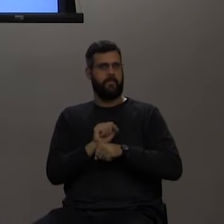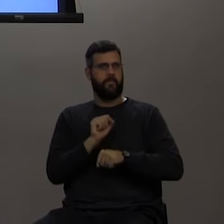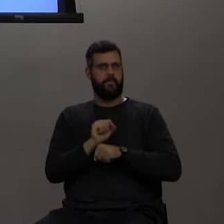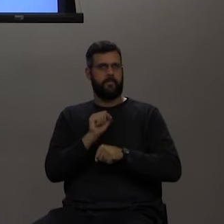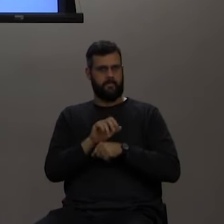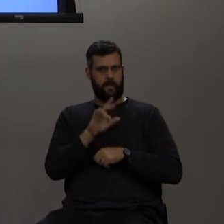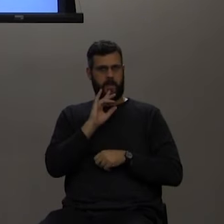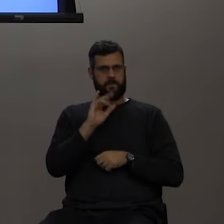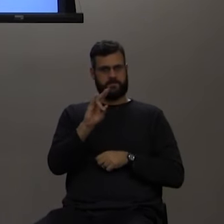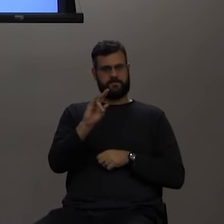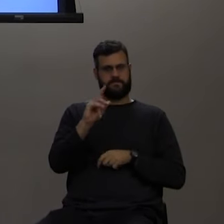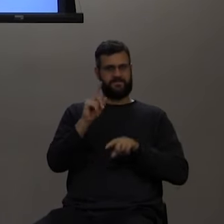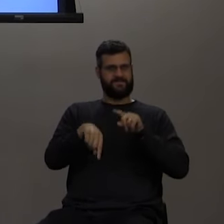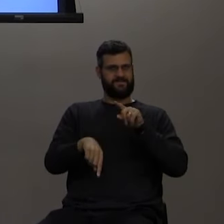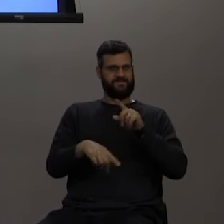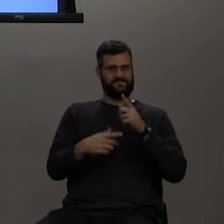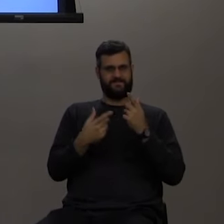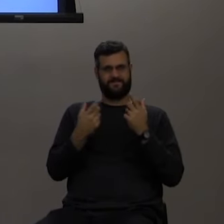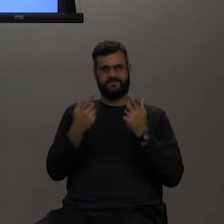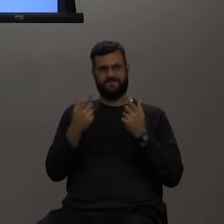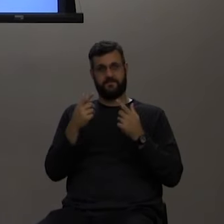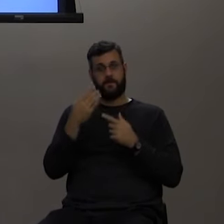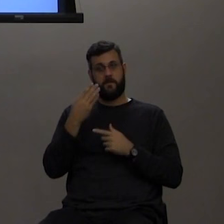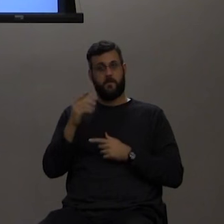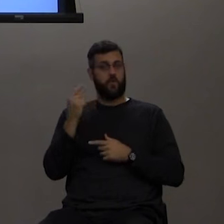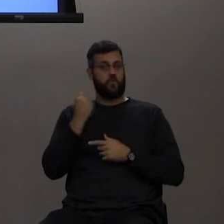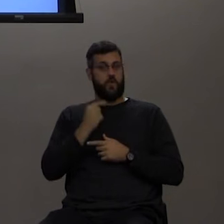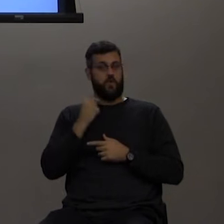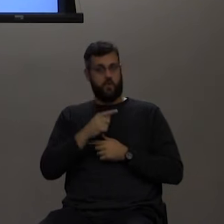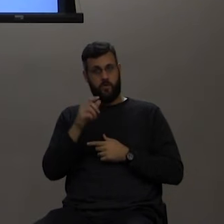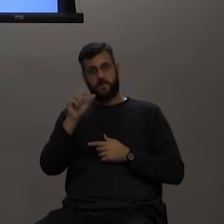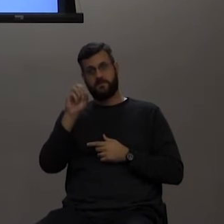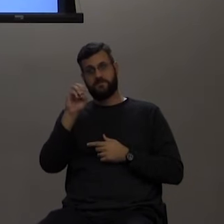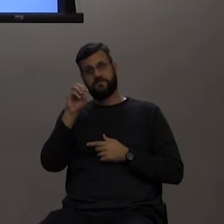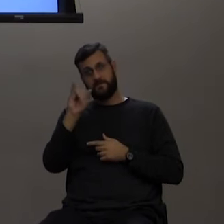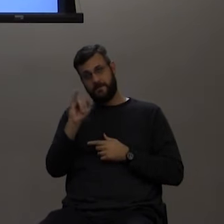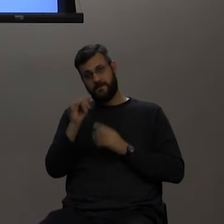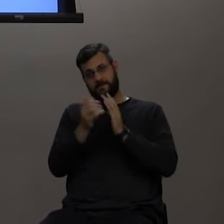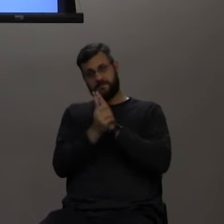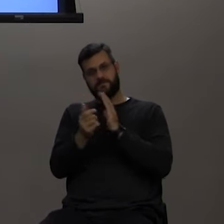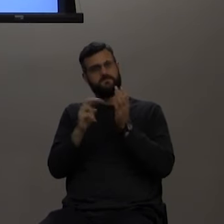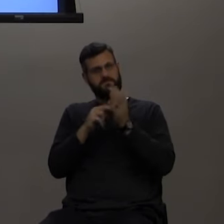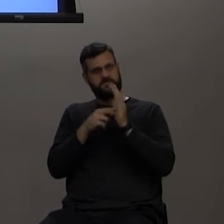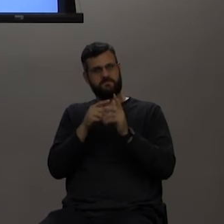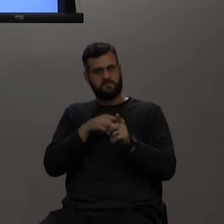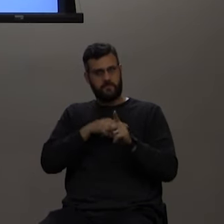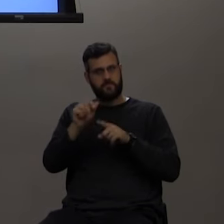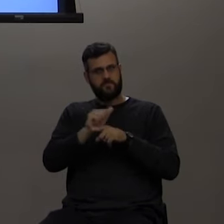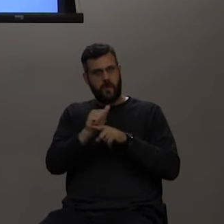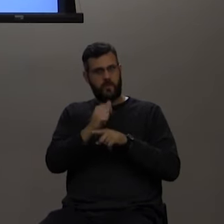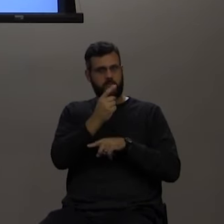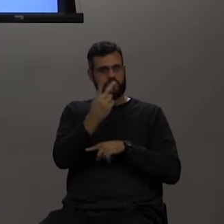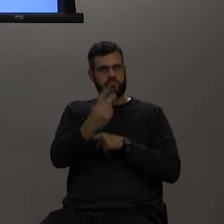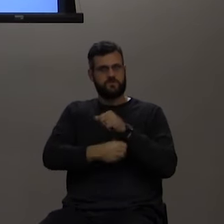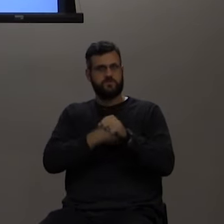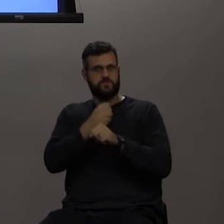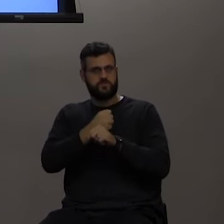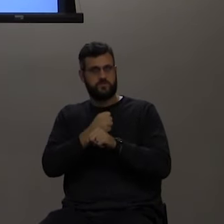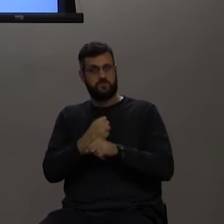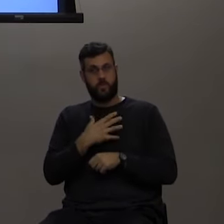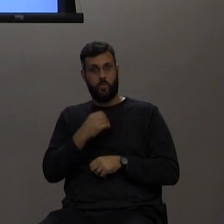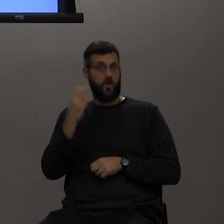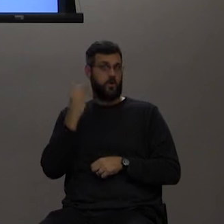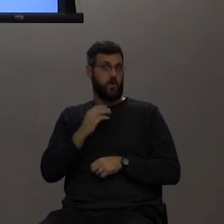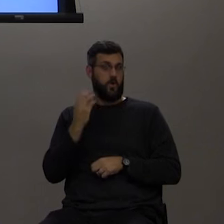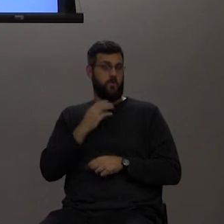a 17-year-old, for example. From the blue-collar side, semi-skilled a lot of time requires specialized 1 or 2 year training programs. On the